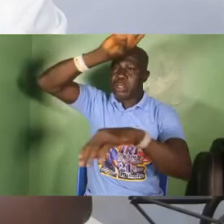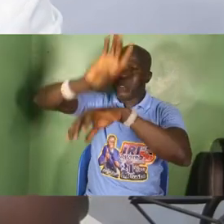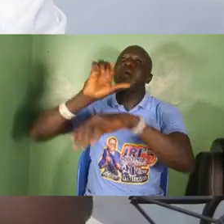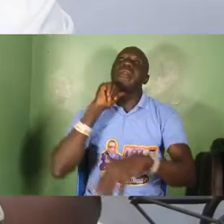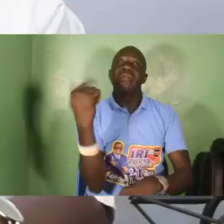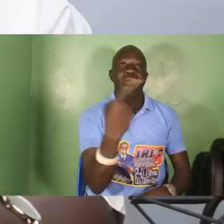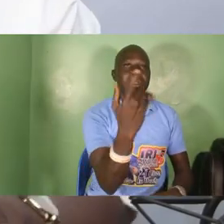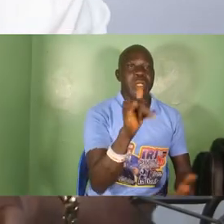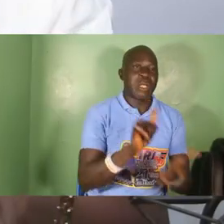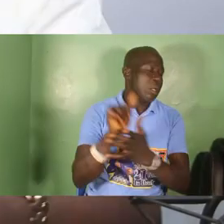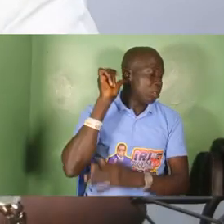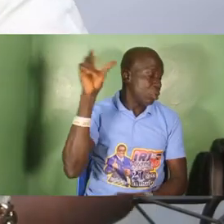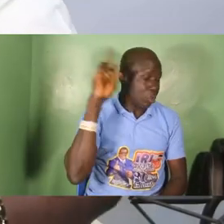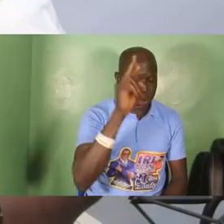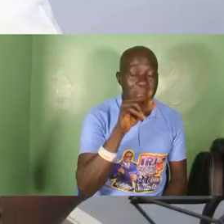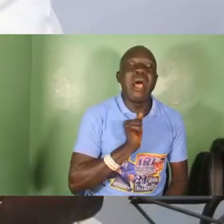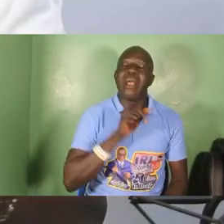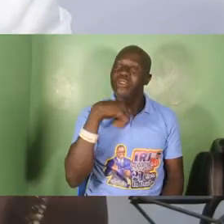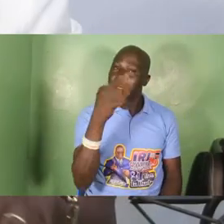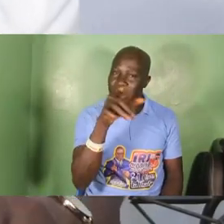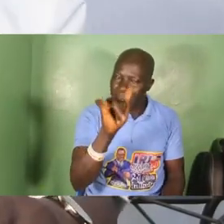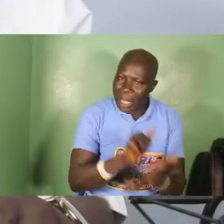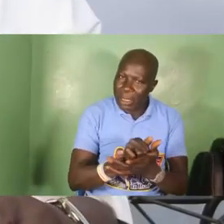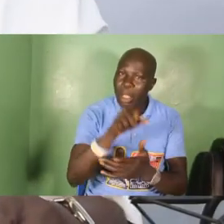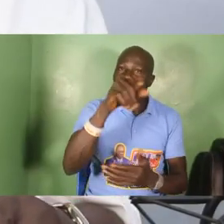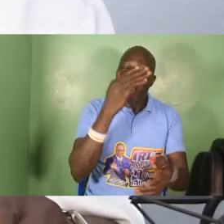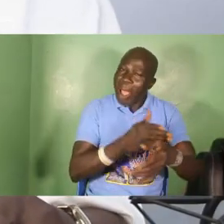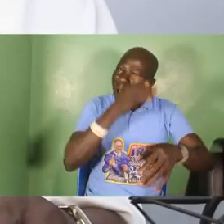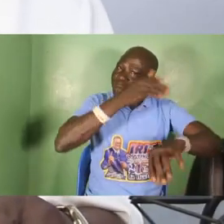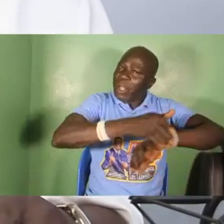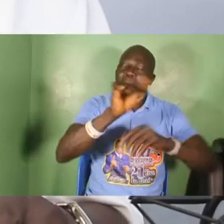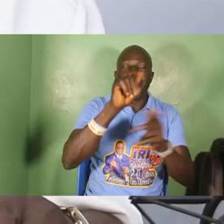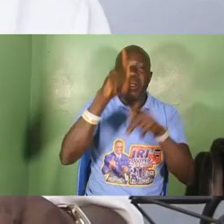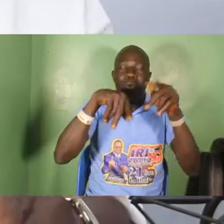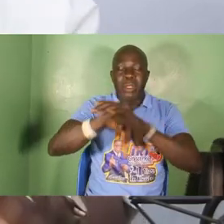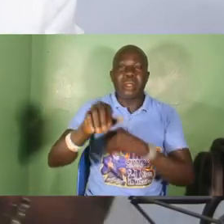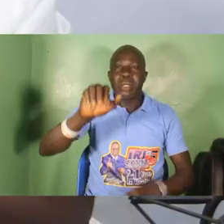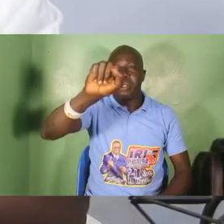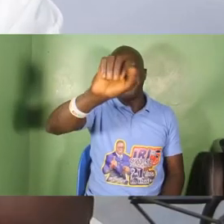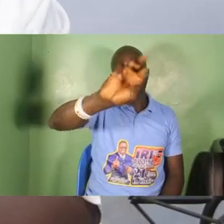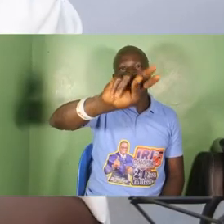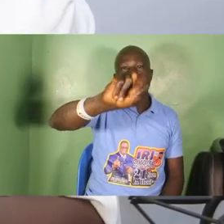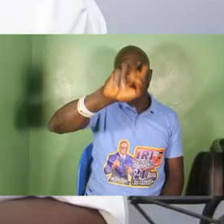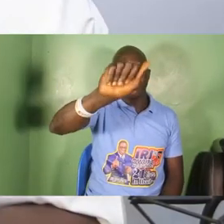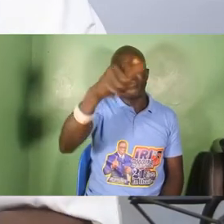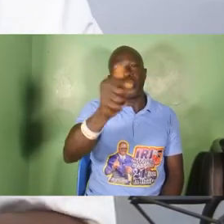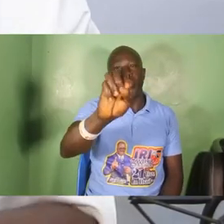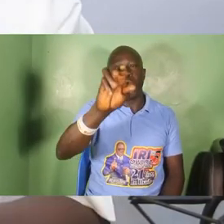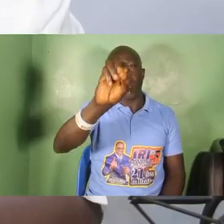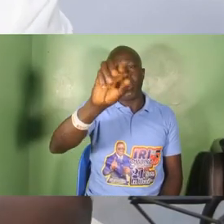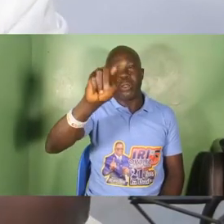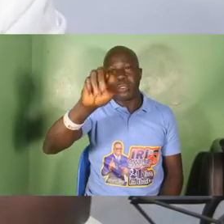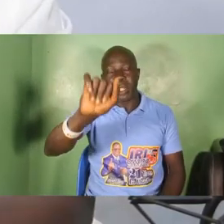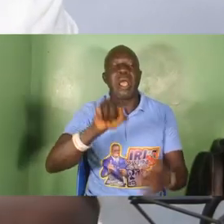kankan. Not only that. Egba mi sir. Please sir. Mo so pe. I said. Eyin sango ota. The people in sango ota. And get ready. Get prepared. Oni ma